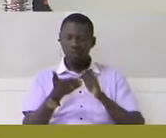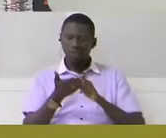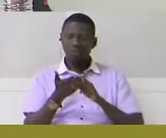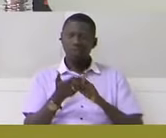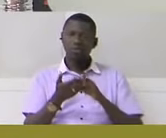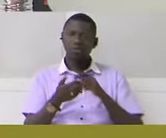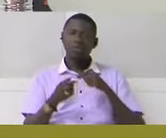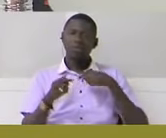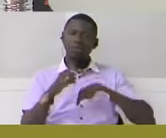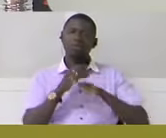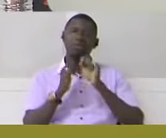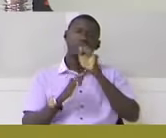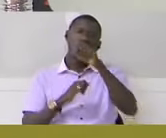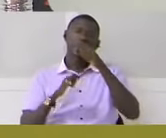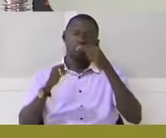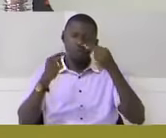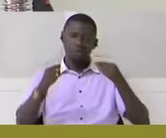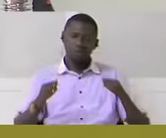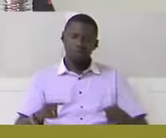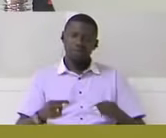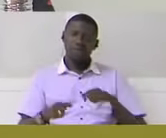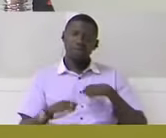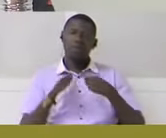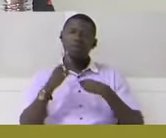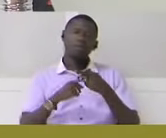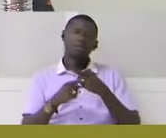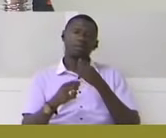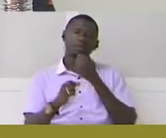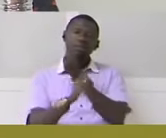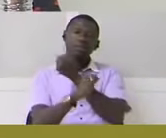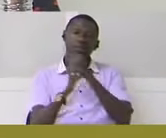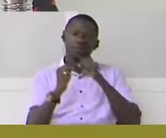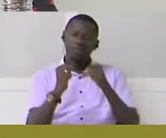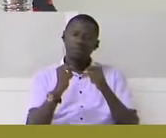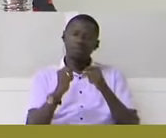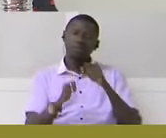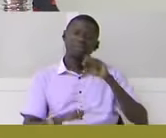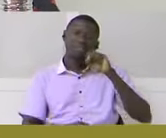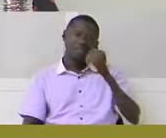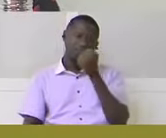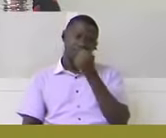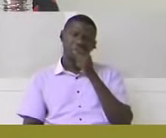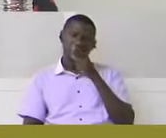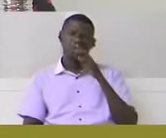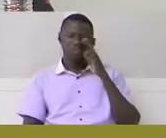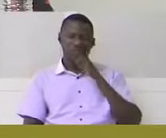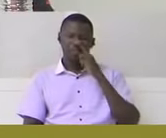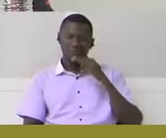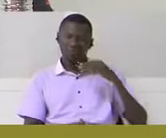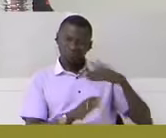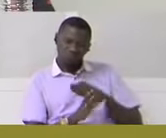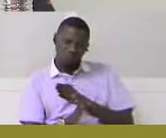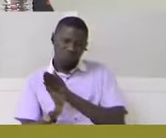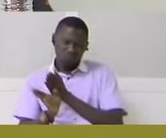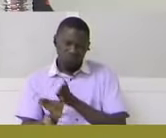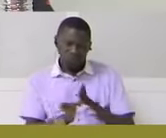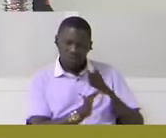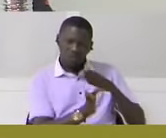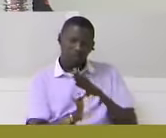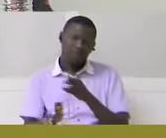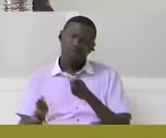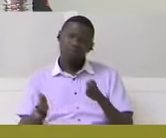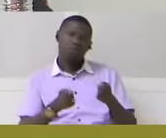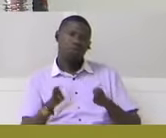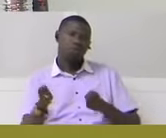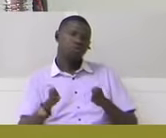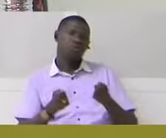difficult situation that you were trying to manage? Sai inumbara afanye mbari afanye yeme safela kumakango kono wokukola ngulu